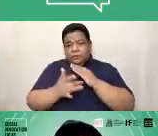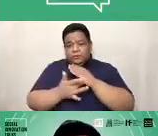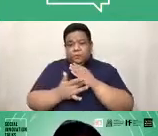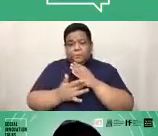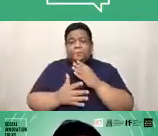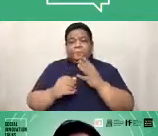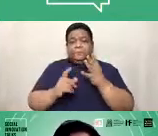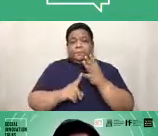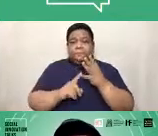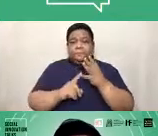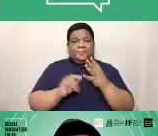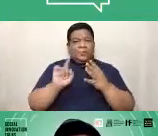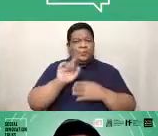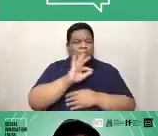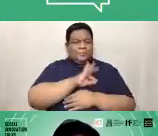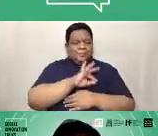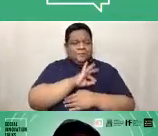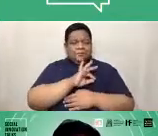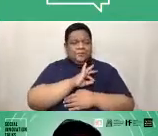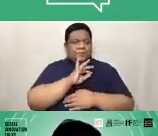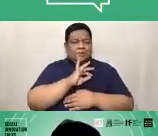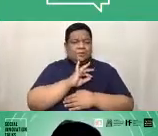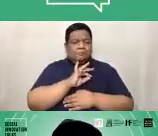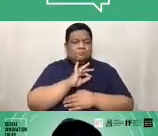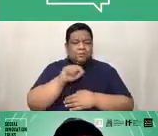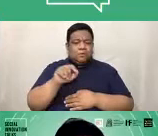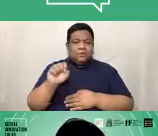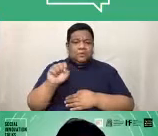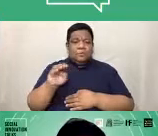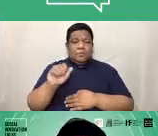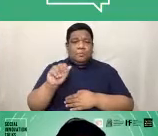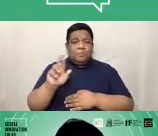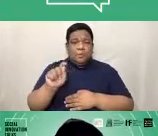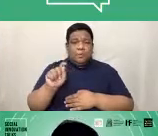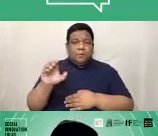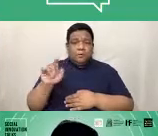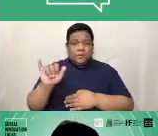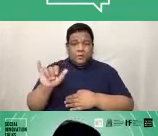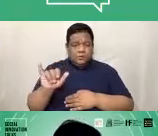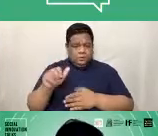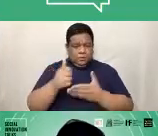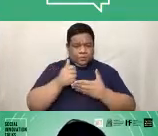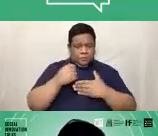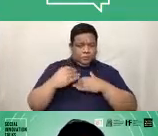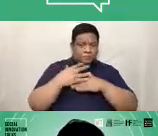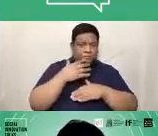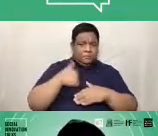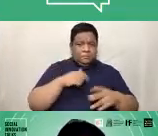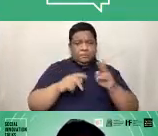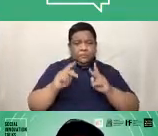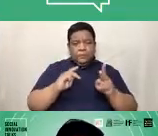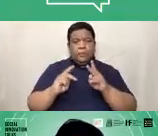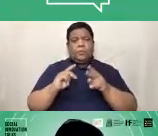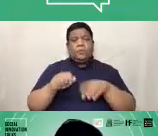finally, we want to know the benefits. How does smart cities affect us as citizens, and how does it affect